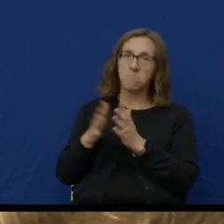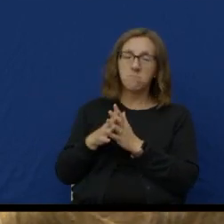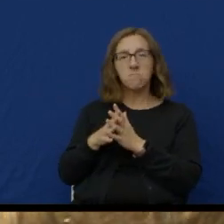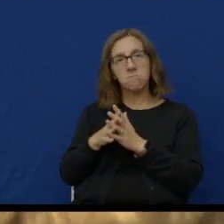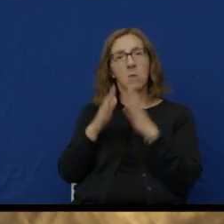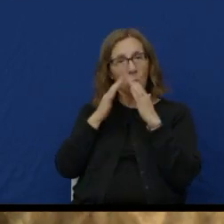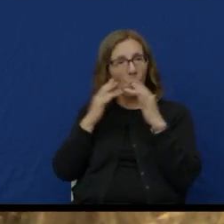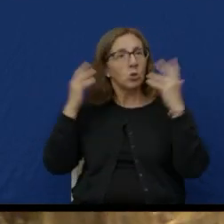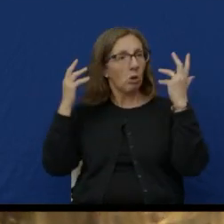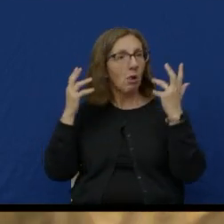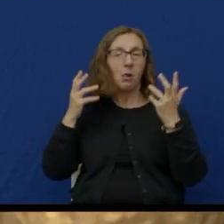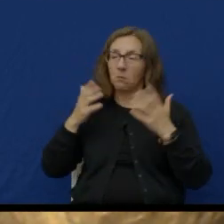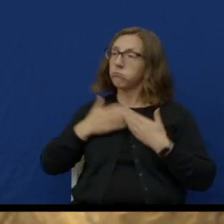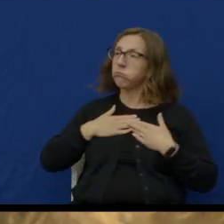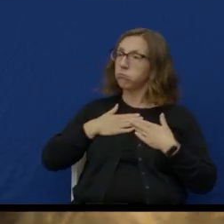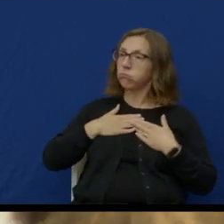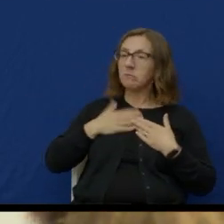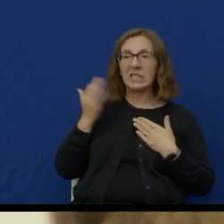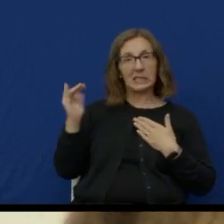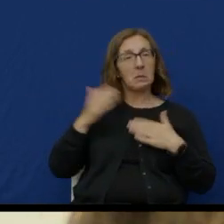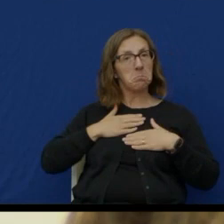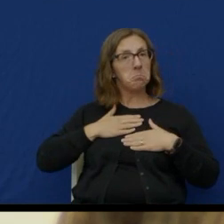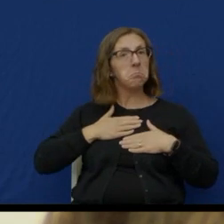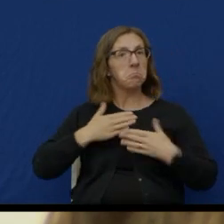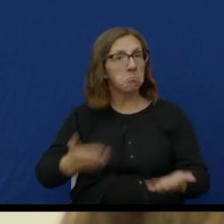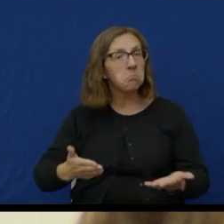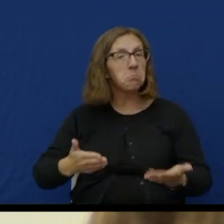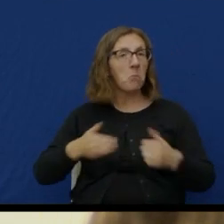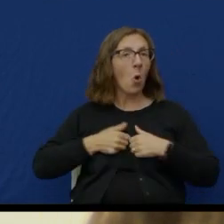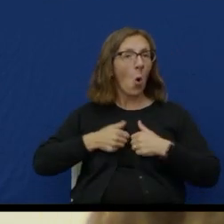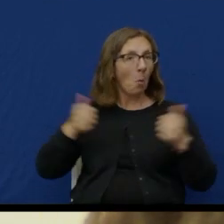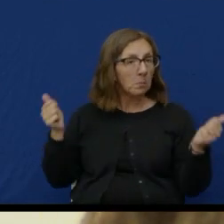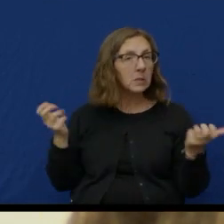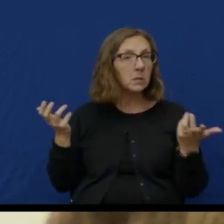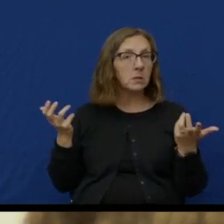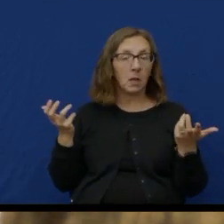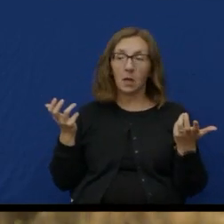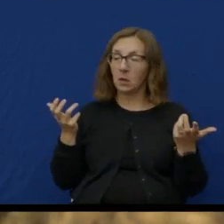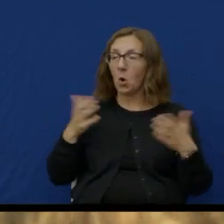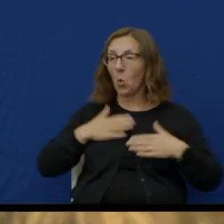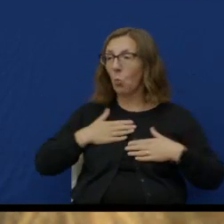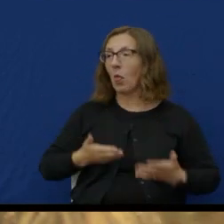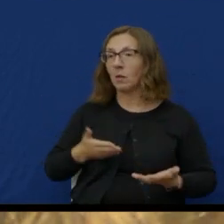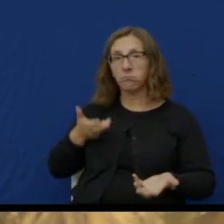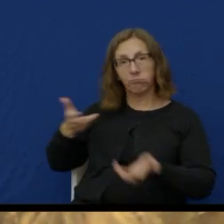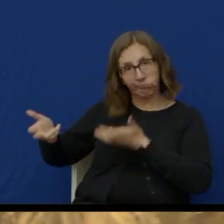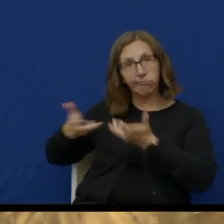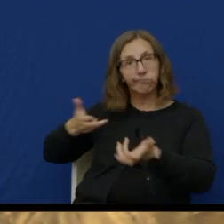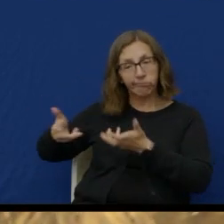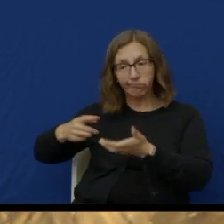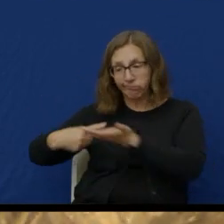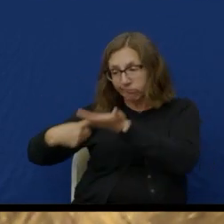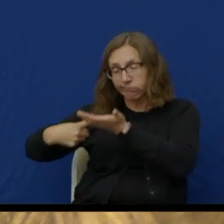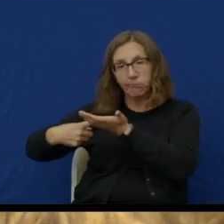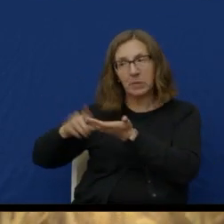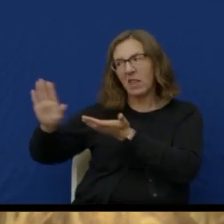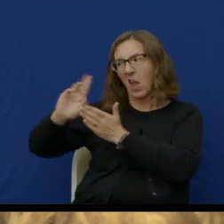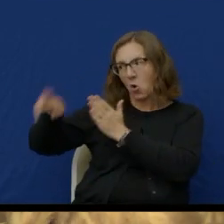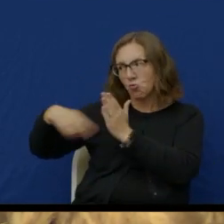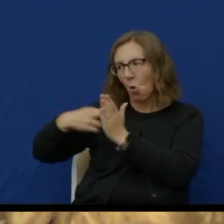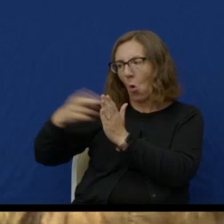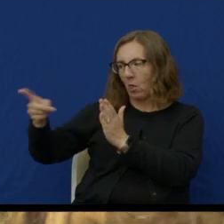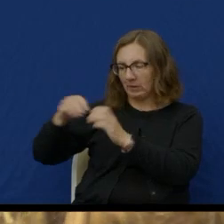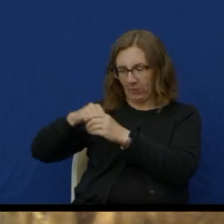cordial and open individuals. But I invite any conversation with them as far as their roles in the actual